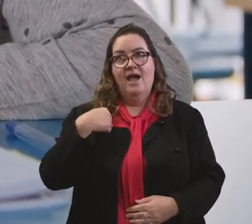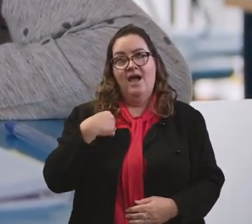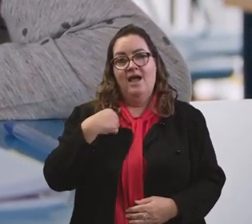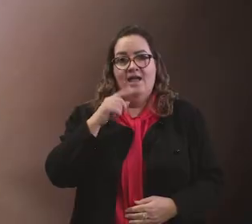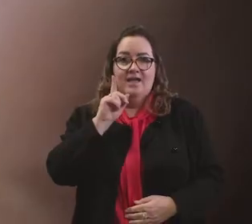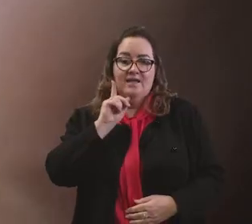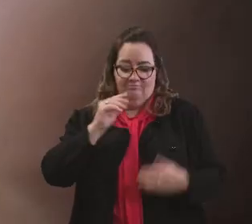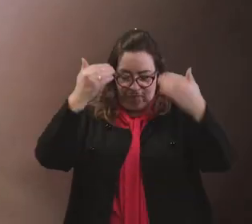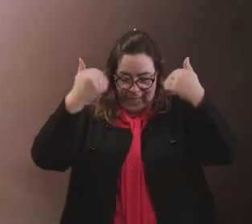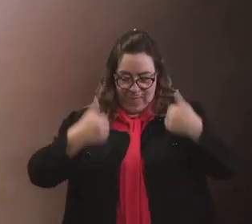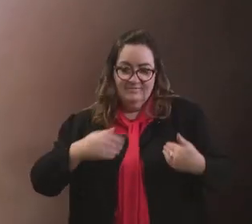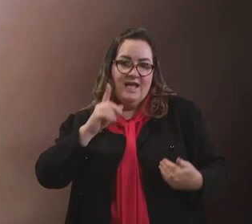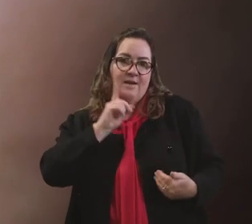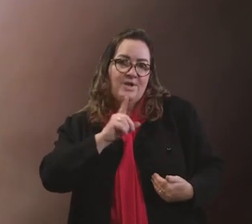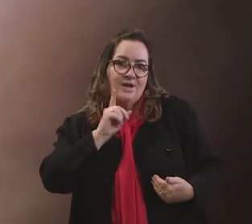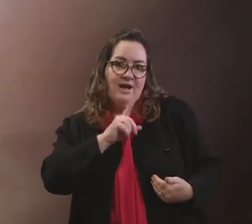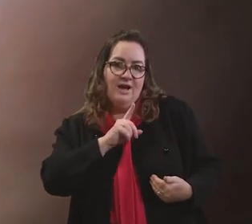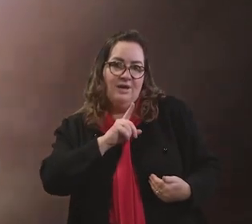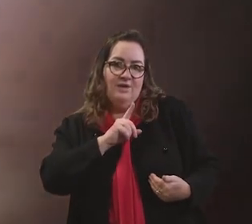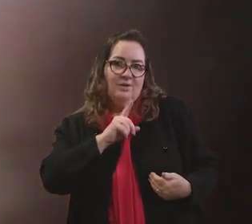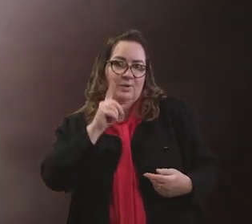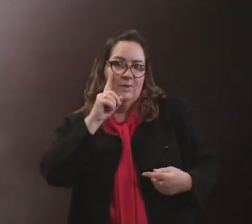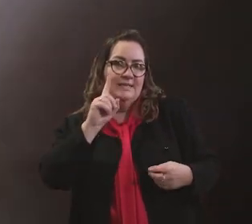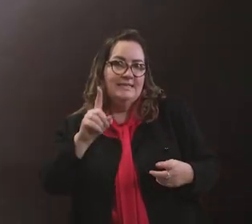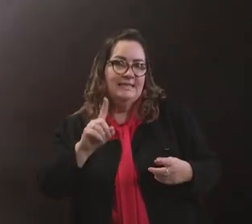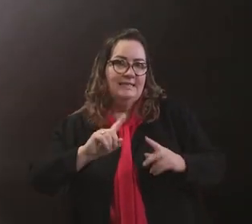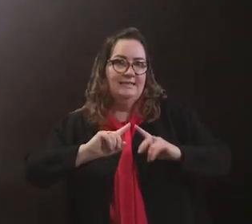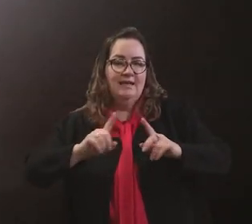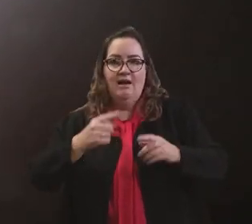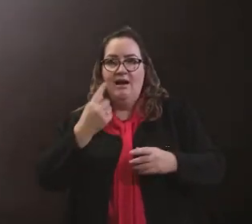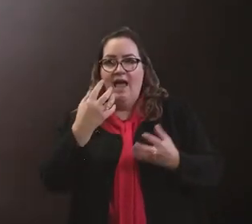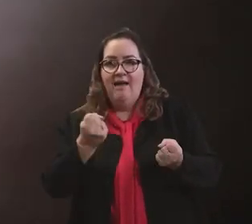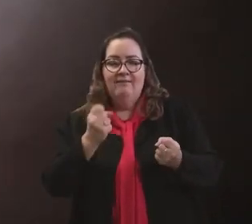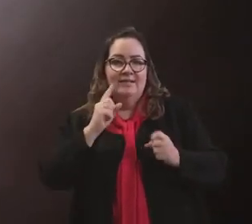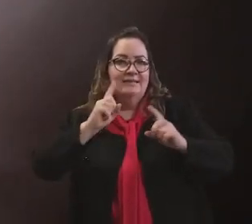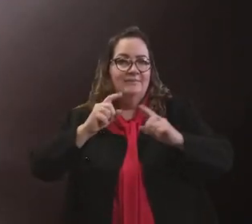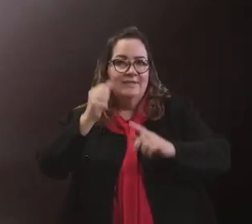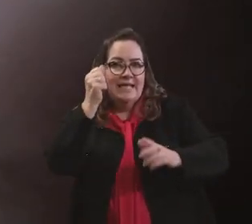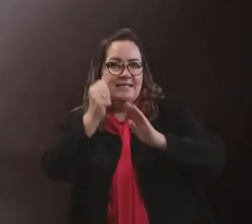Girl who has seen the world in different shades,